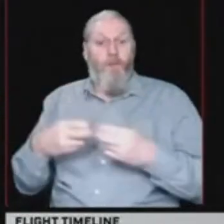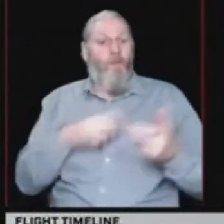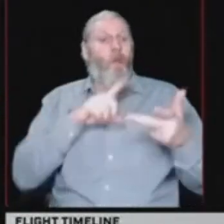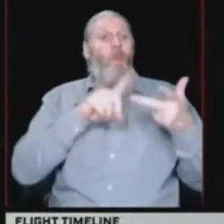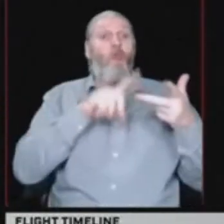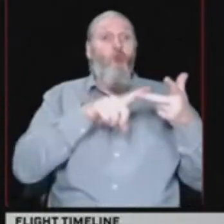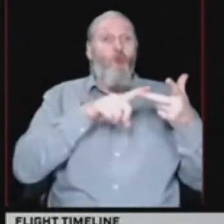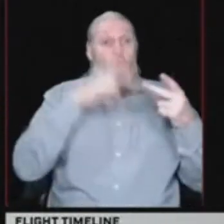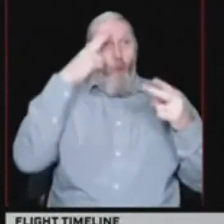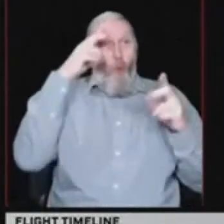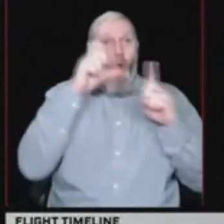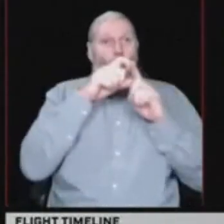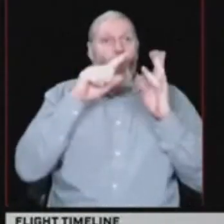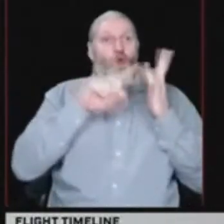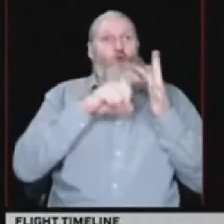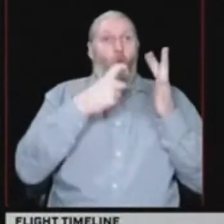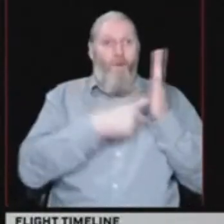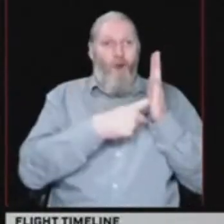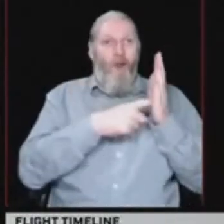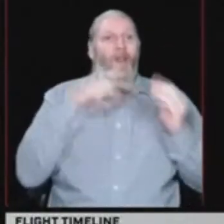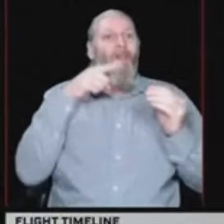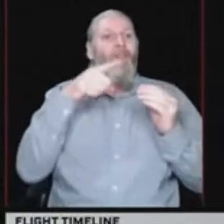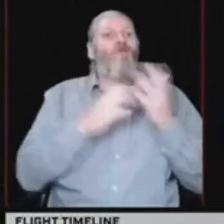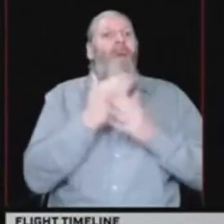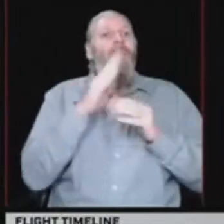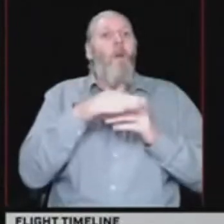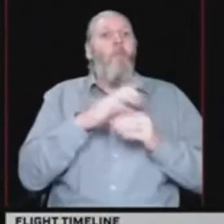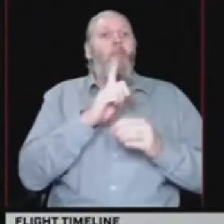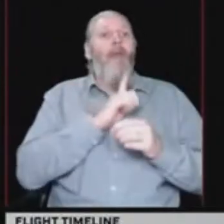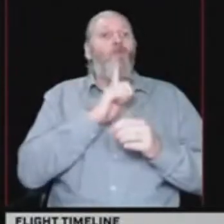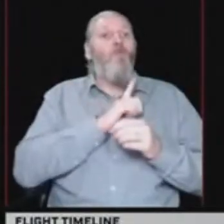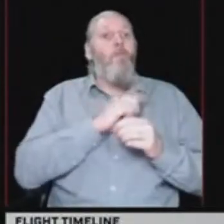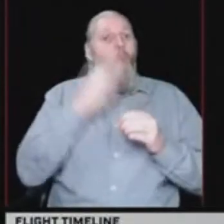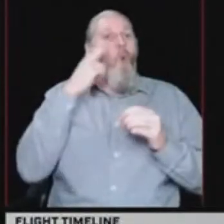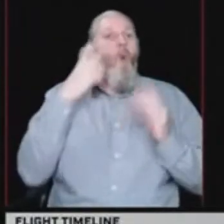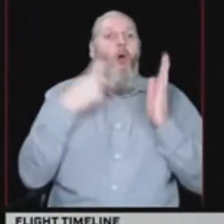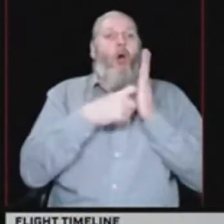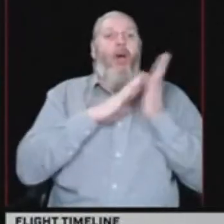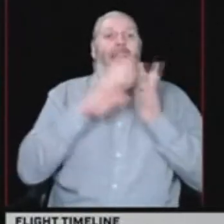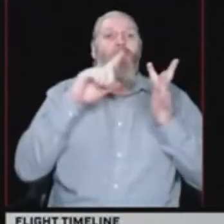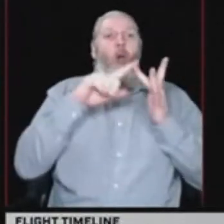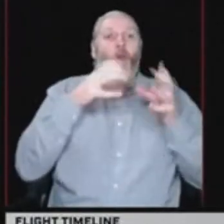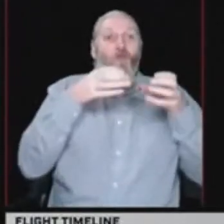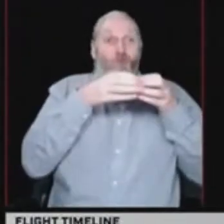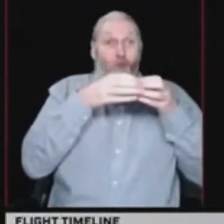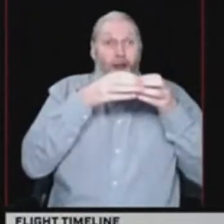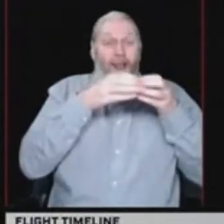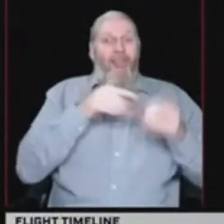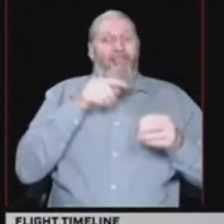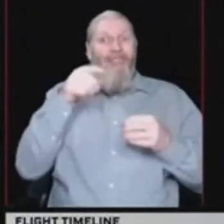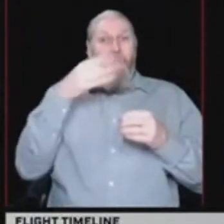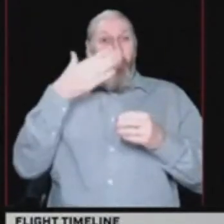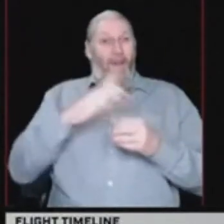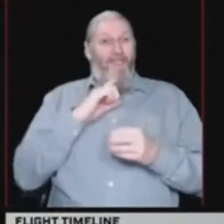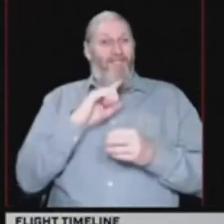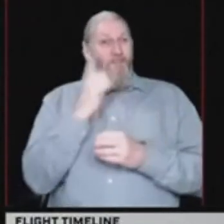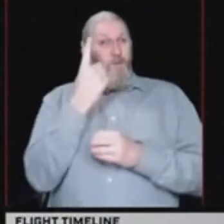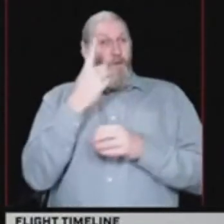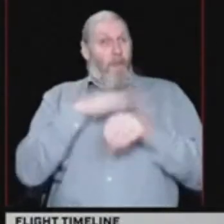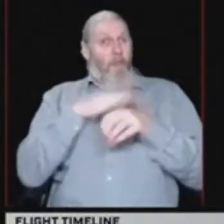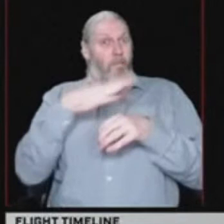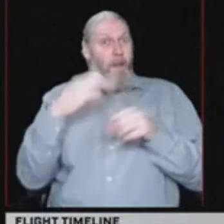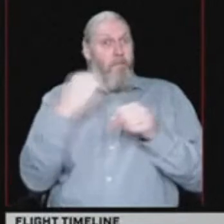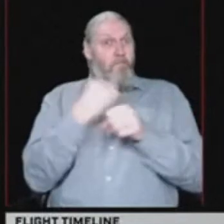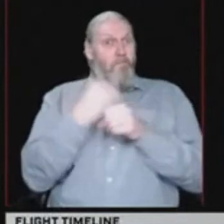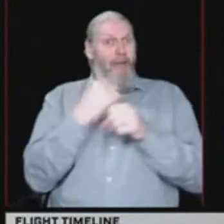the RHEA Group of Belgium, and it's the company's first satellite in its 30-year history. We're very proud to be carrying her on